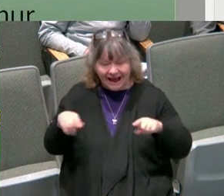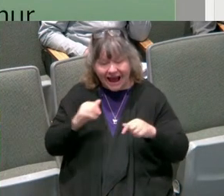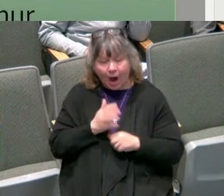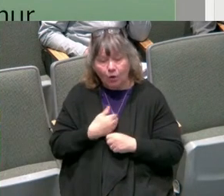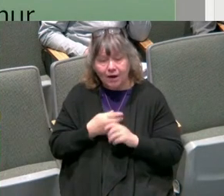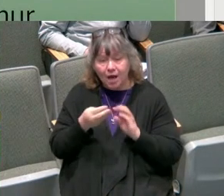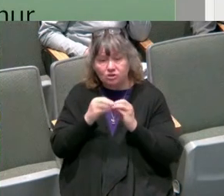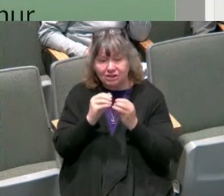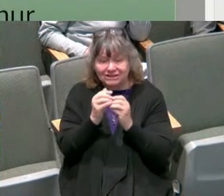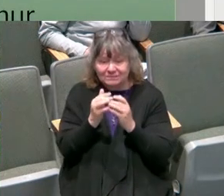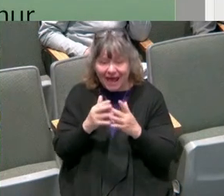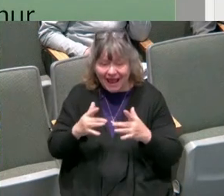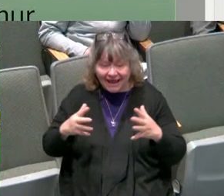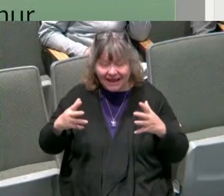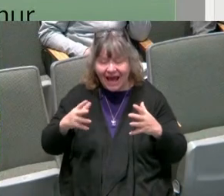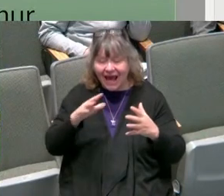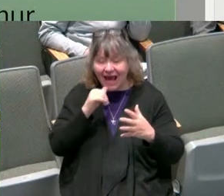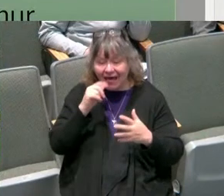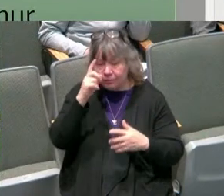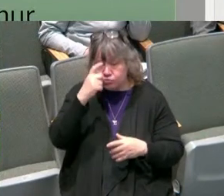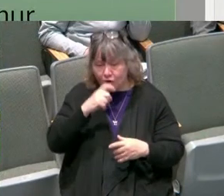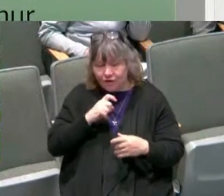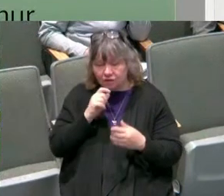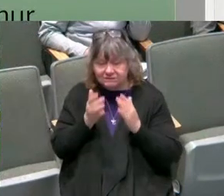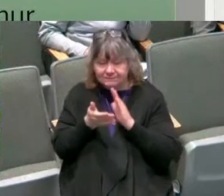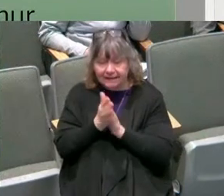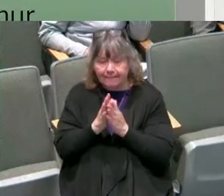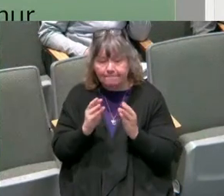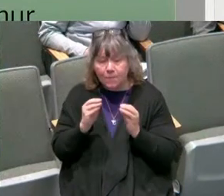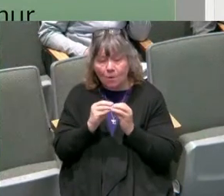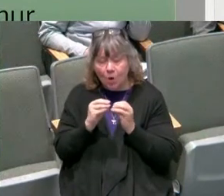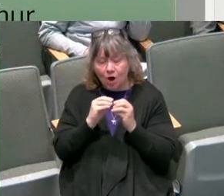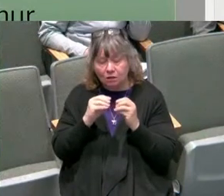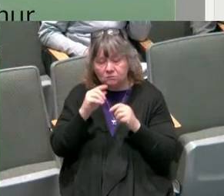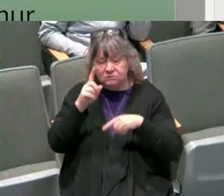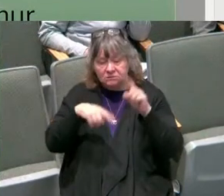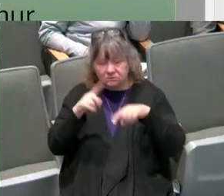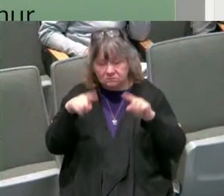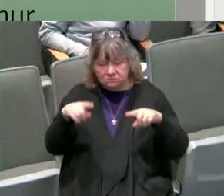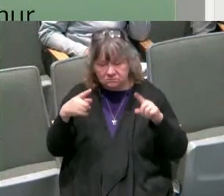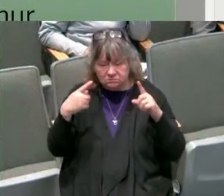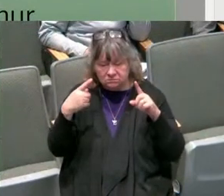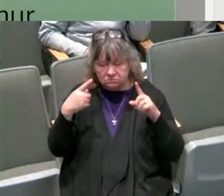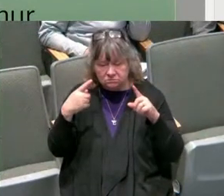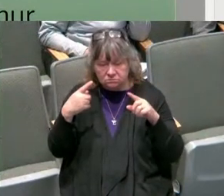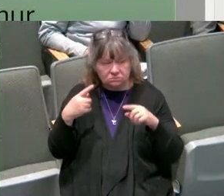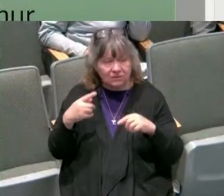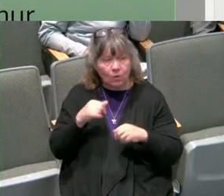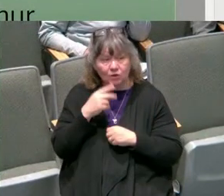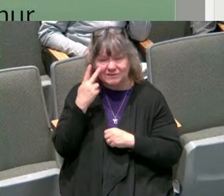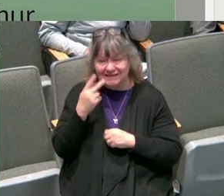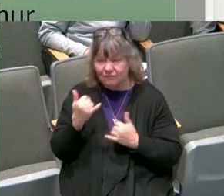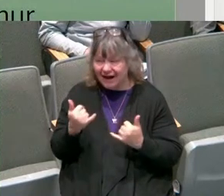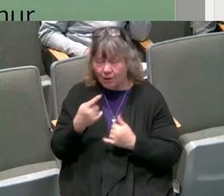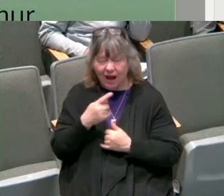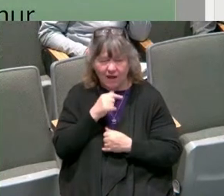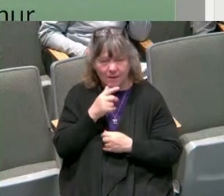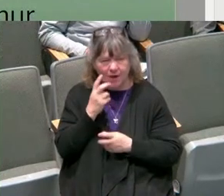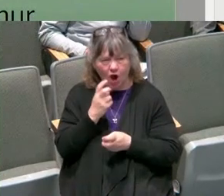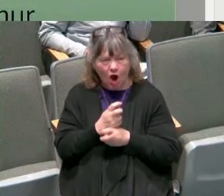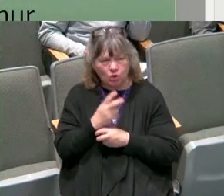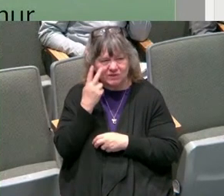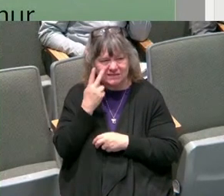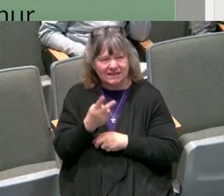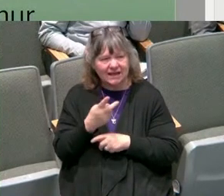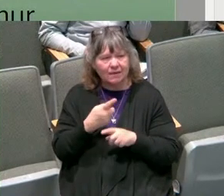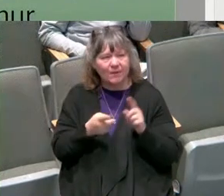and the profiles are becoming more and more disparate what you see on the screen right now and I know it may be challenging to